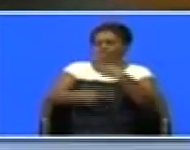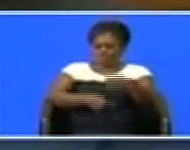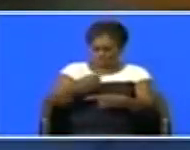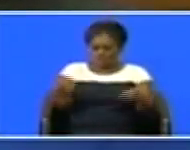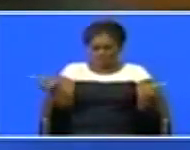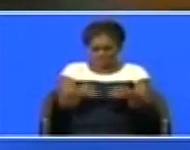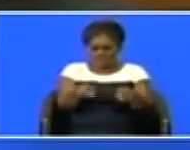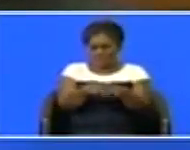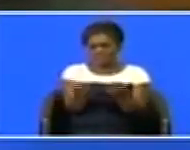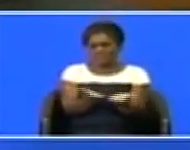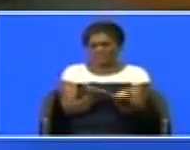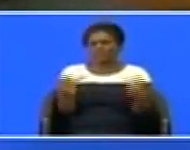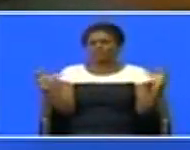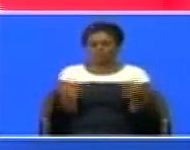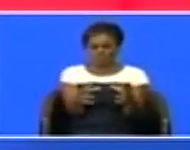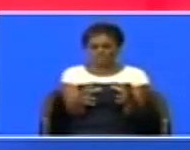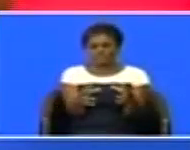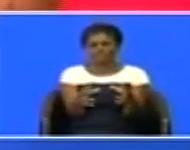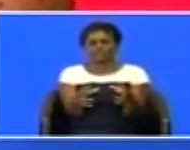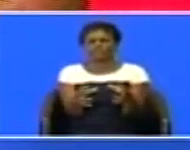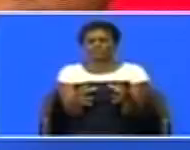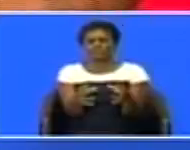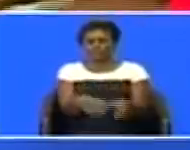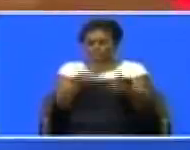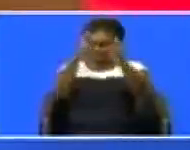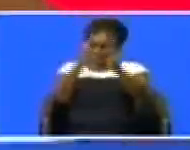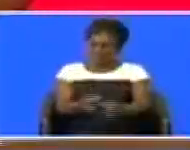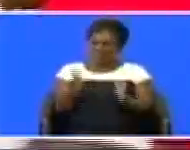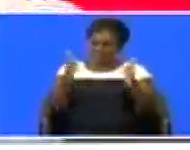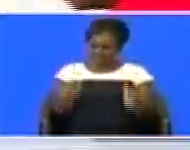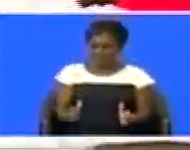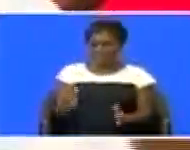to serve the community in the best way we can. Sharon Momanyi, KTN News.